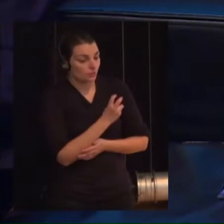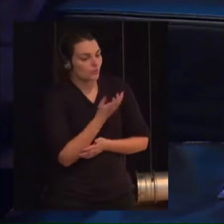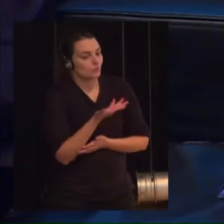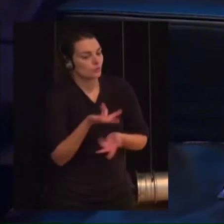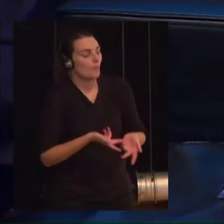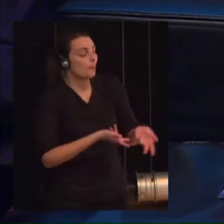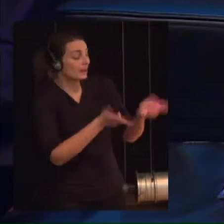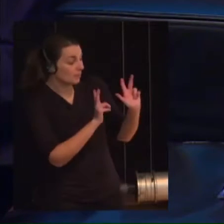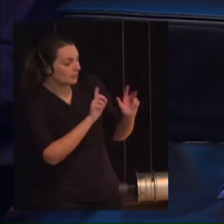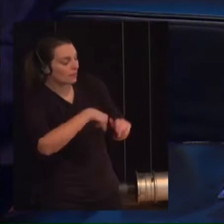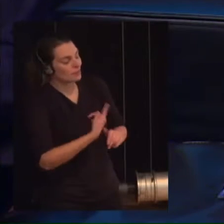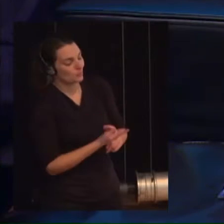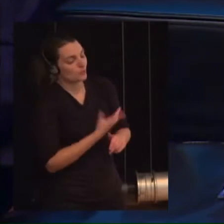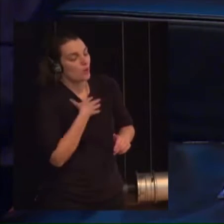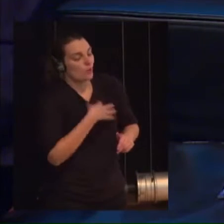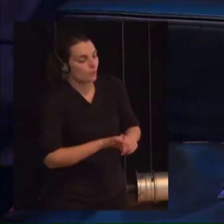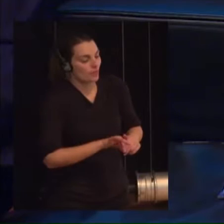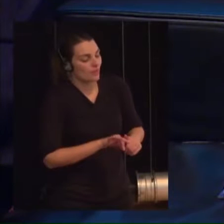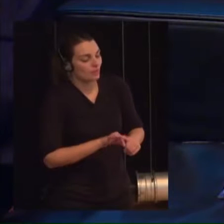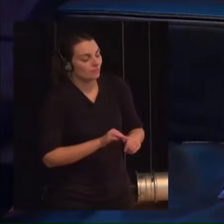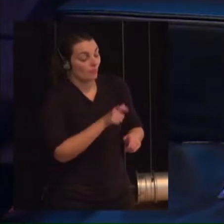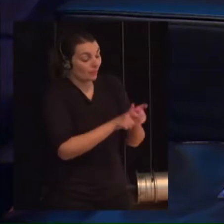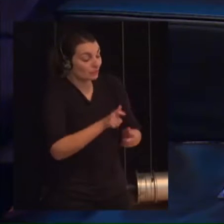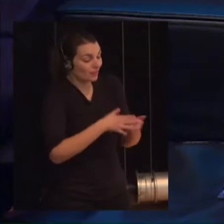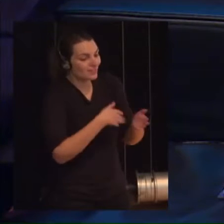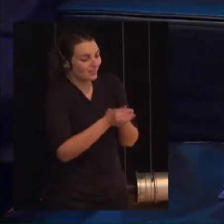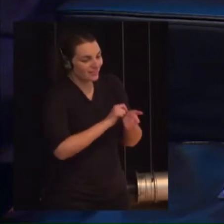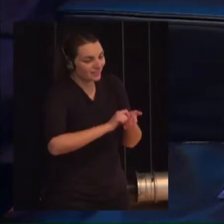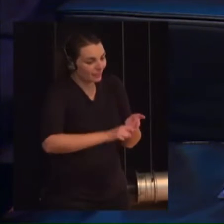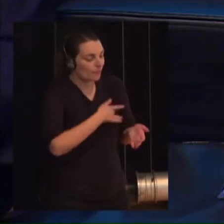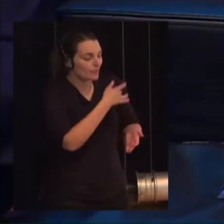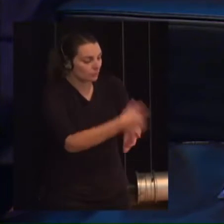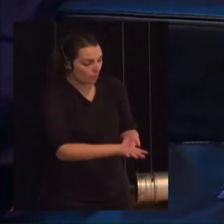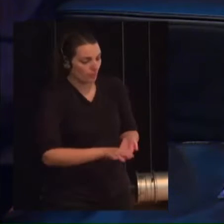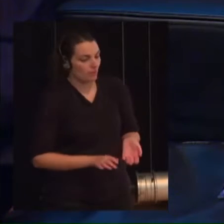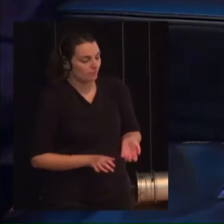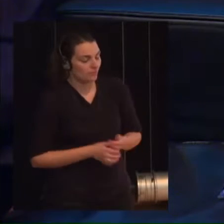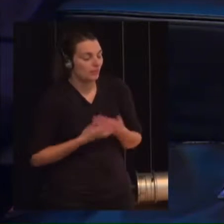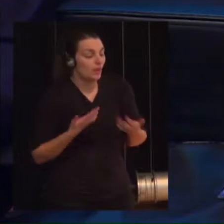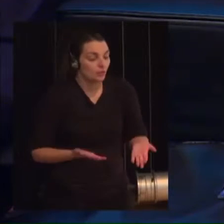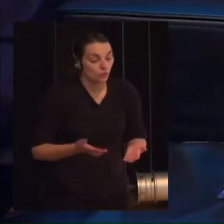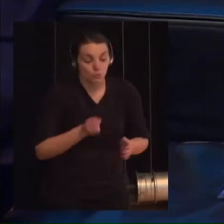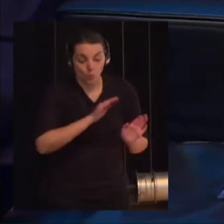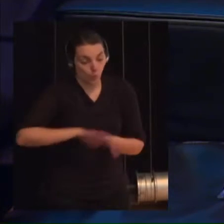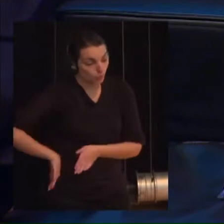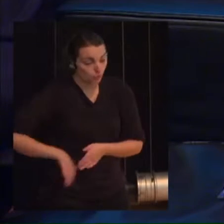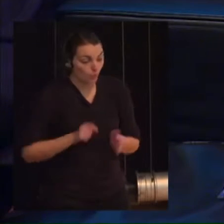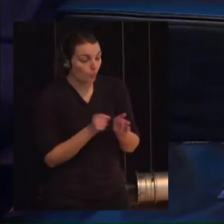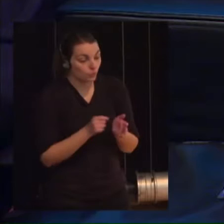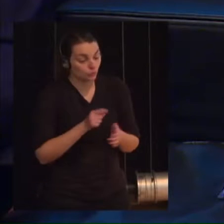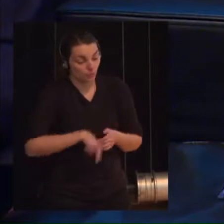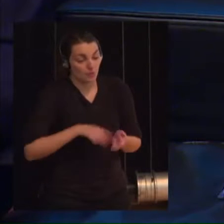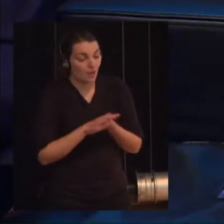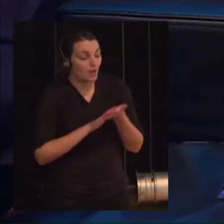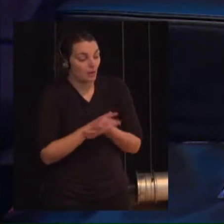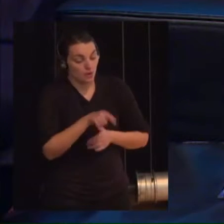heard more in the media. And then finally, on the other point, which I think we're probably going to end up talking quite a lot about, as somebody